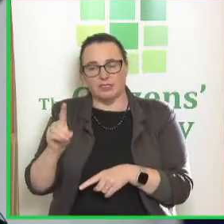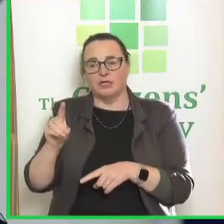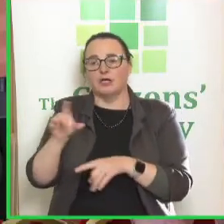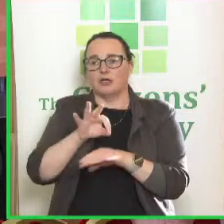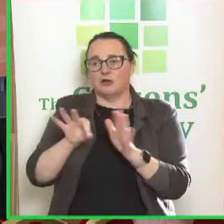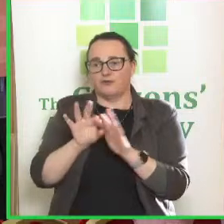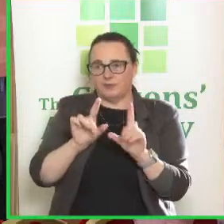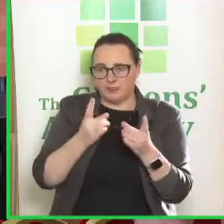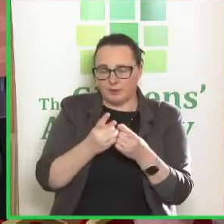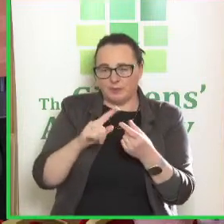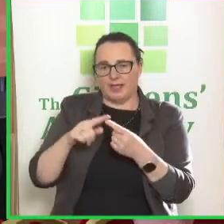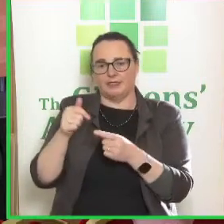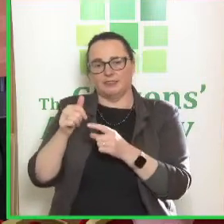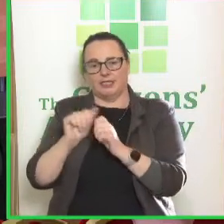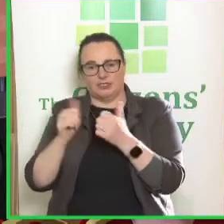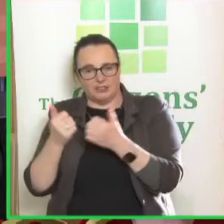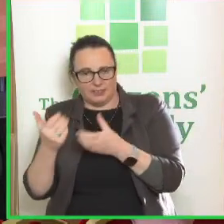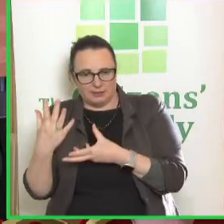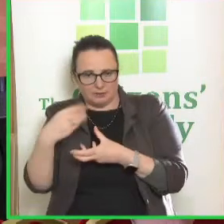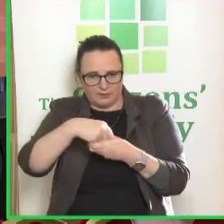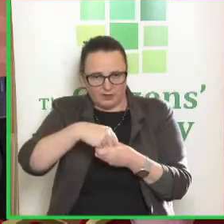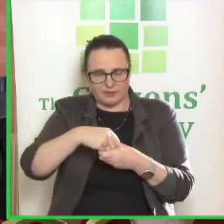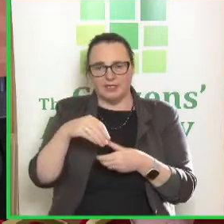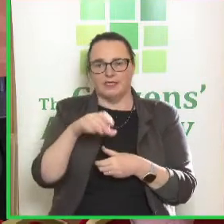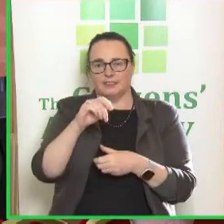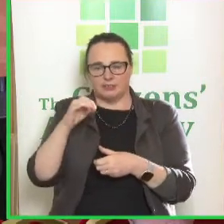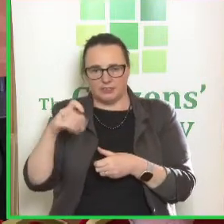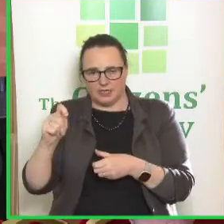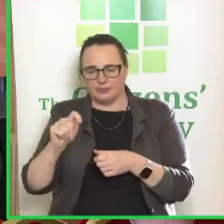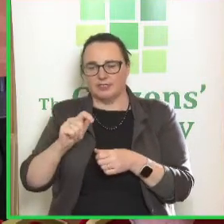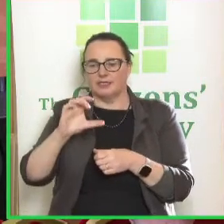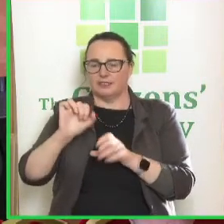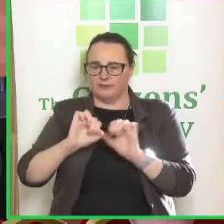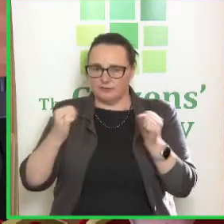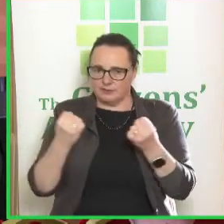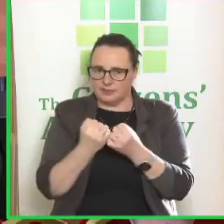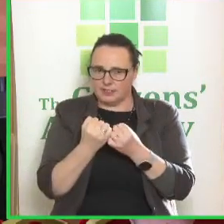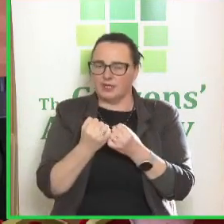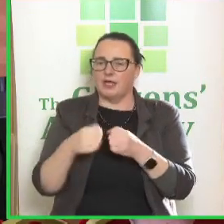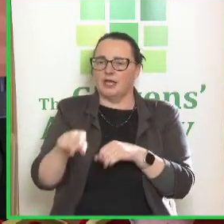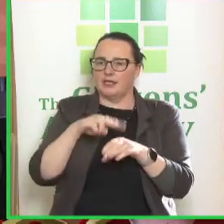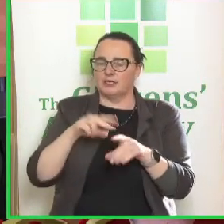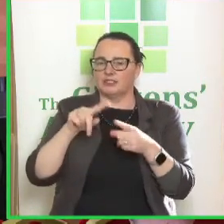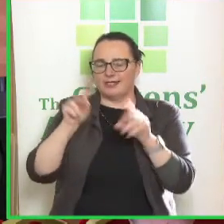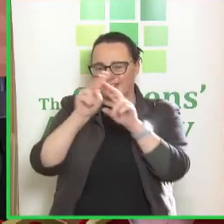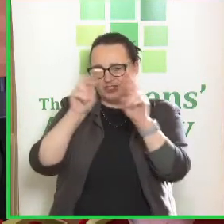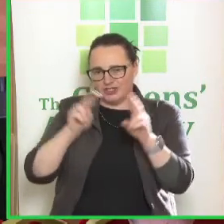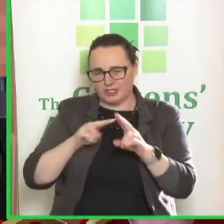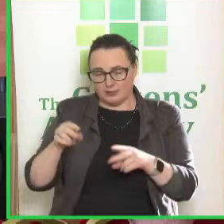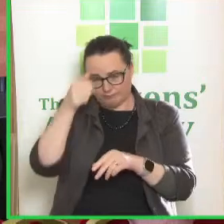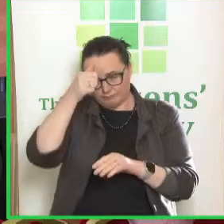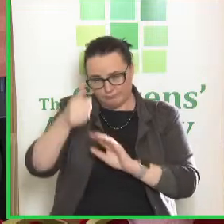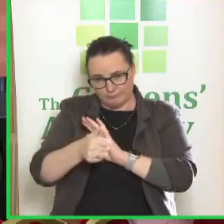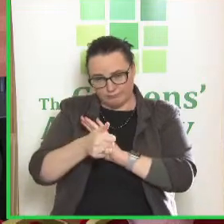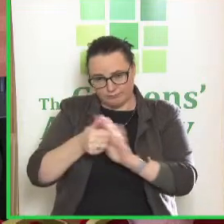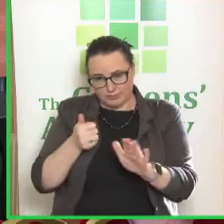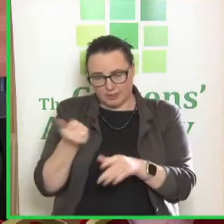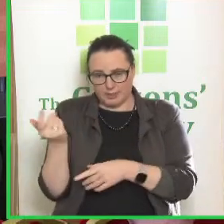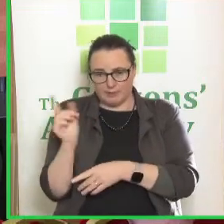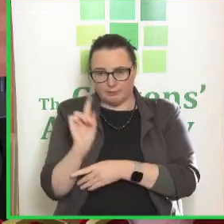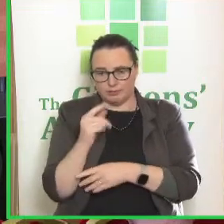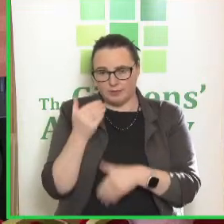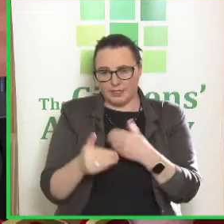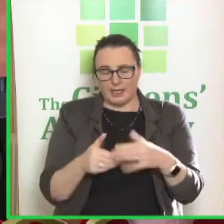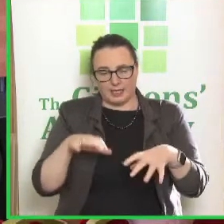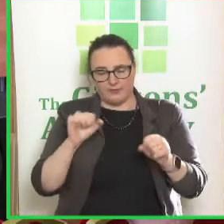and agencies, the Secretariat, civil society, the national and international experts who gave up so much of